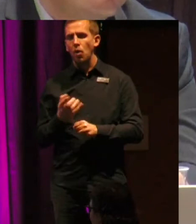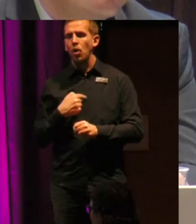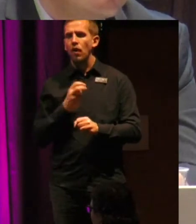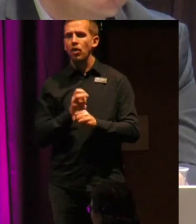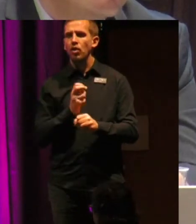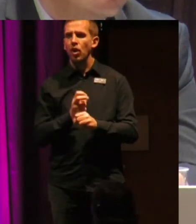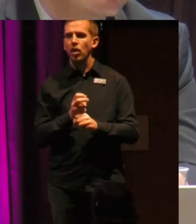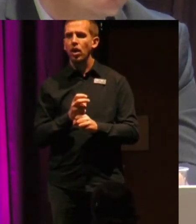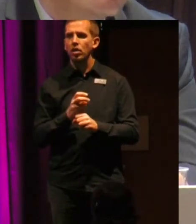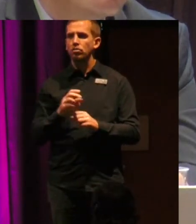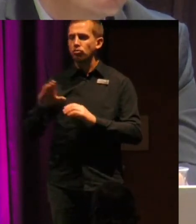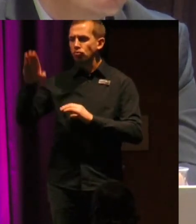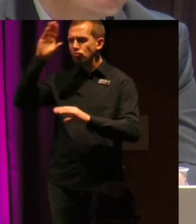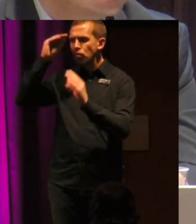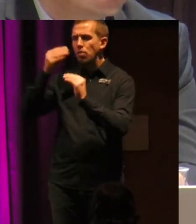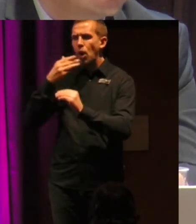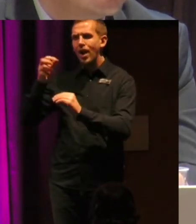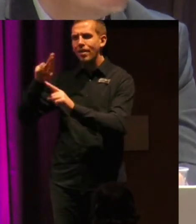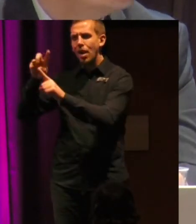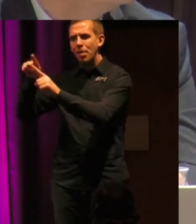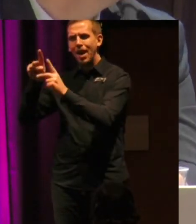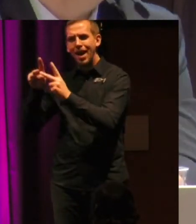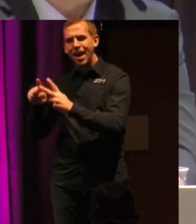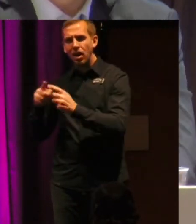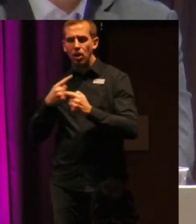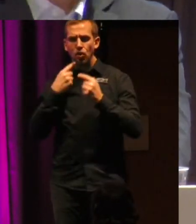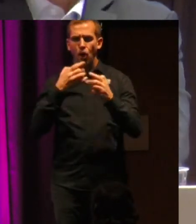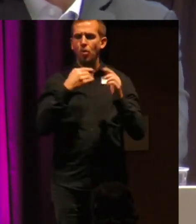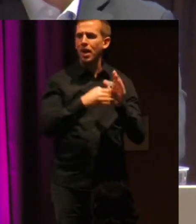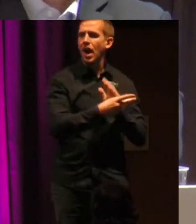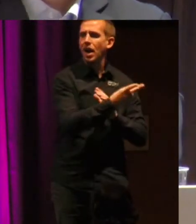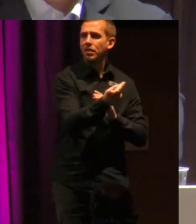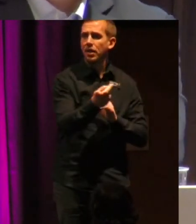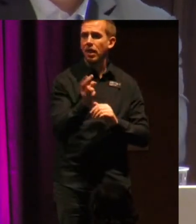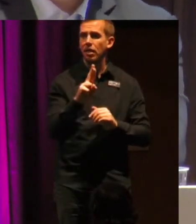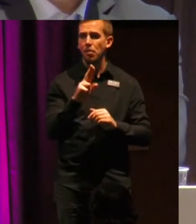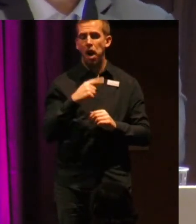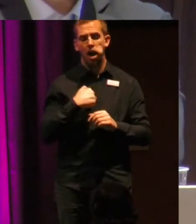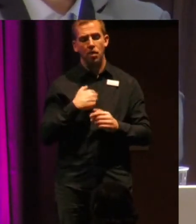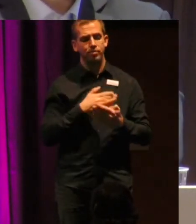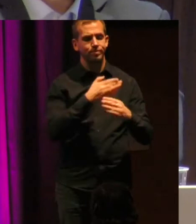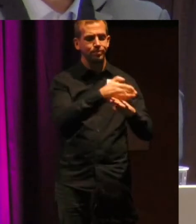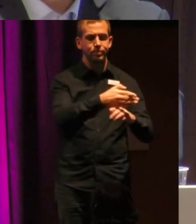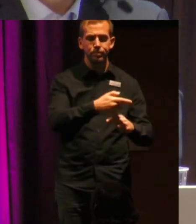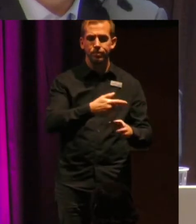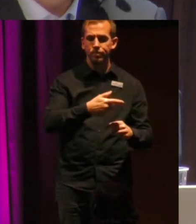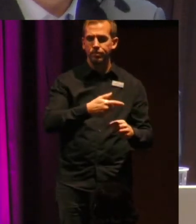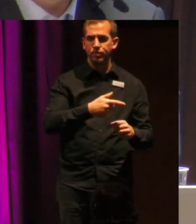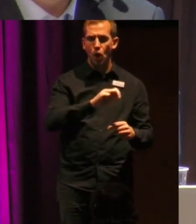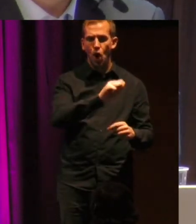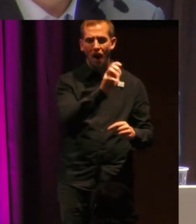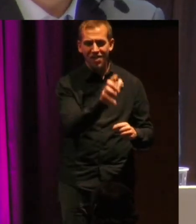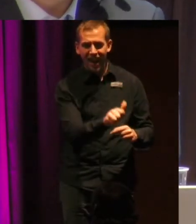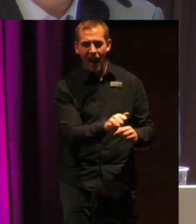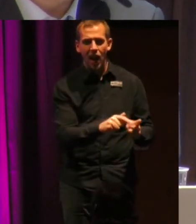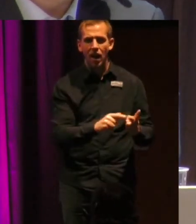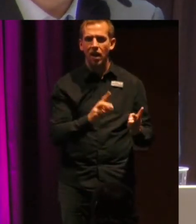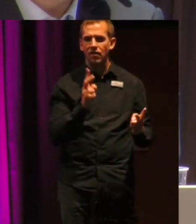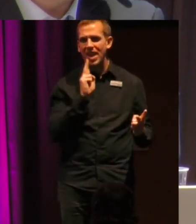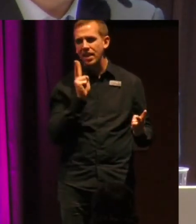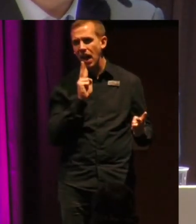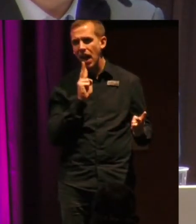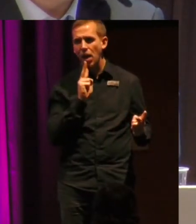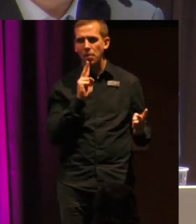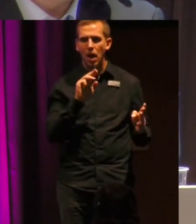share good practices with other continents, like when I go to some countries in Africa, or when I go to Vietnam or